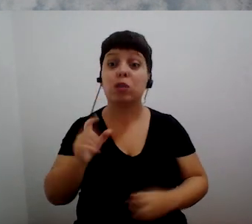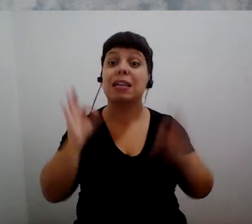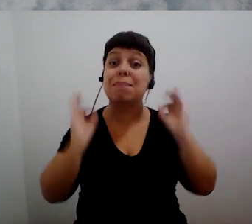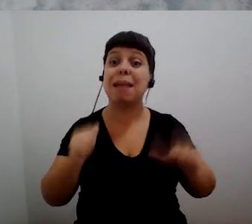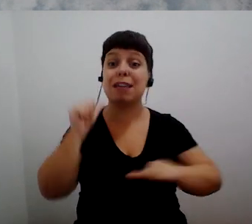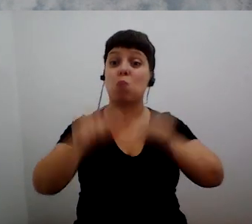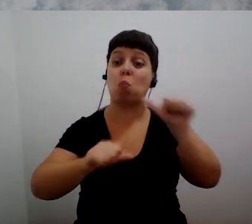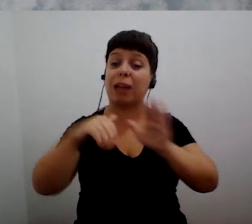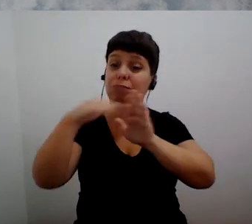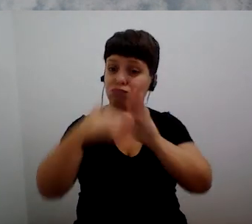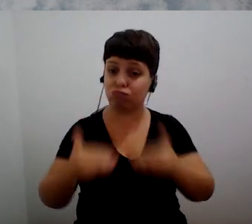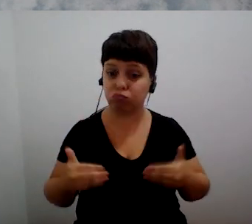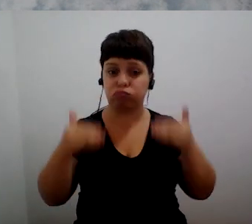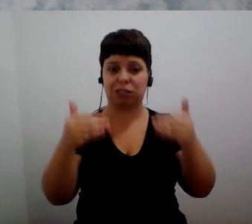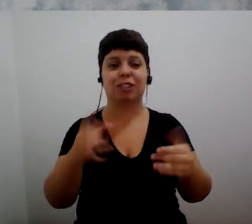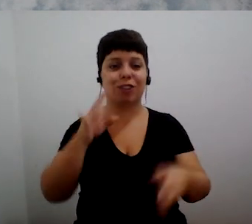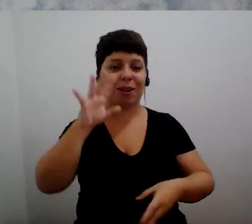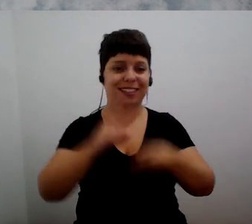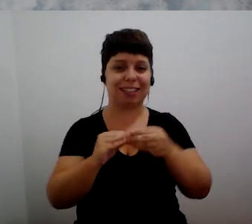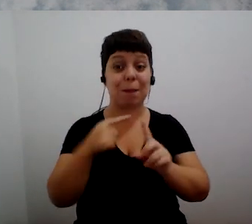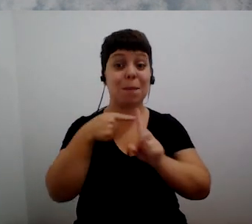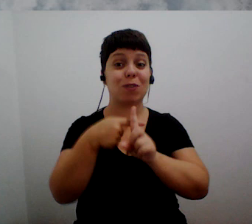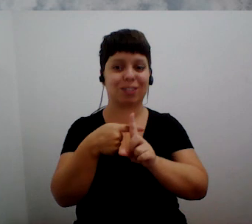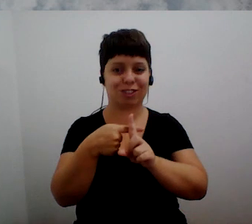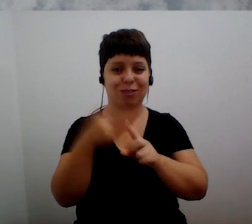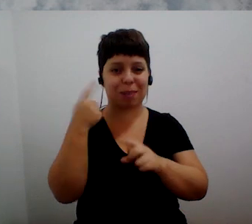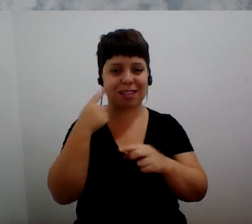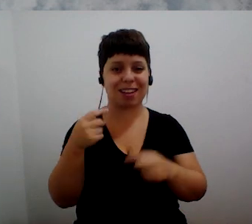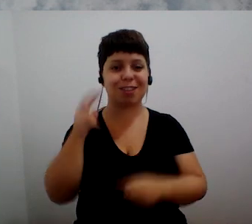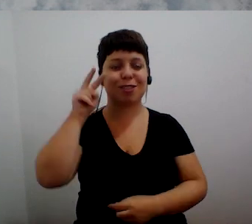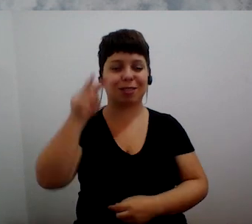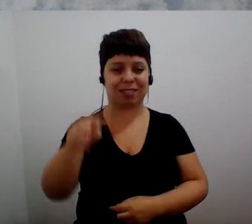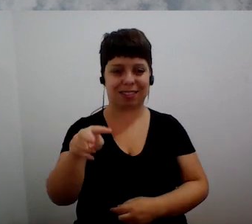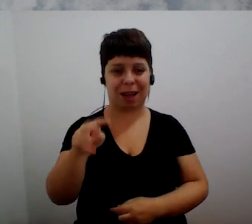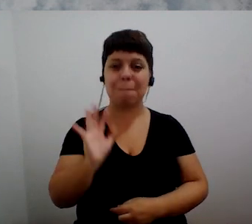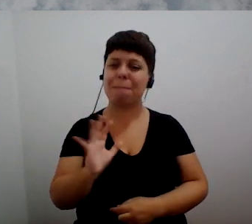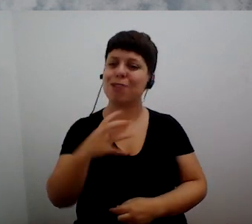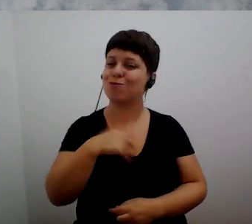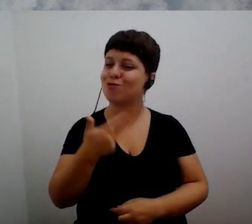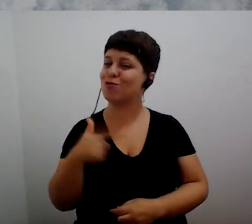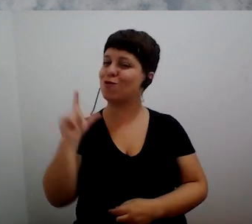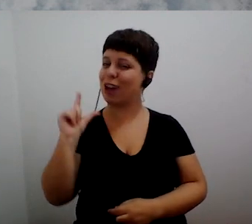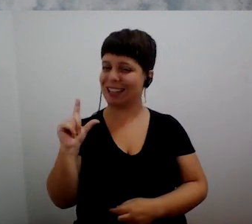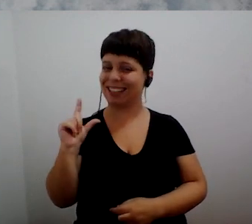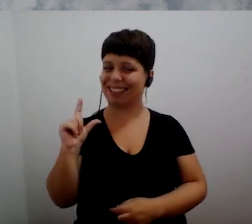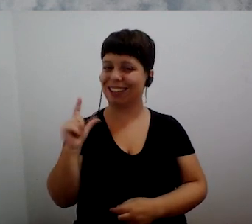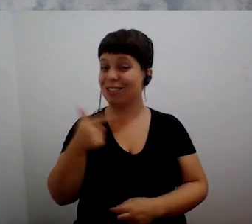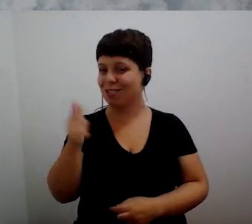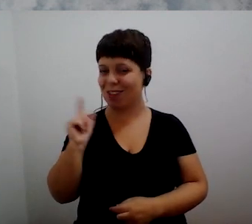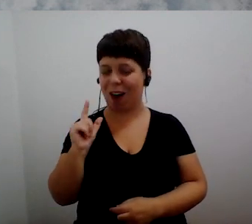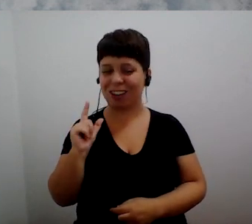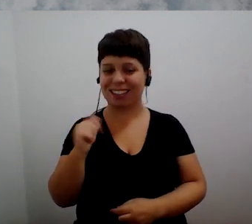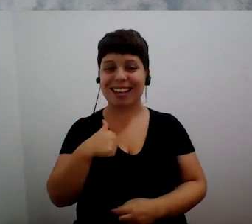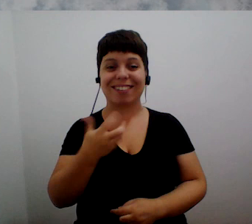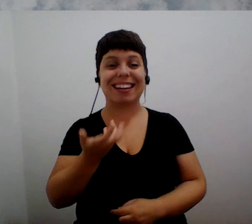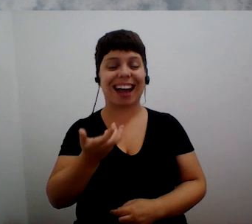up on a positive forward-looking note, but of a different kind than the rest of you did, I wanted to draw your attention to